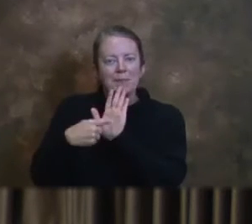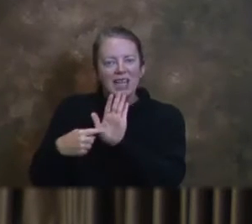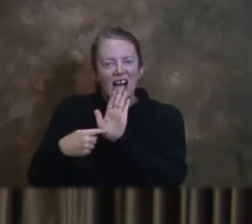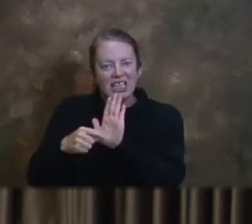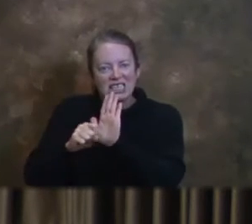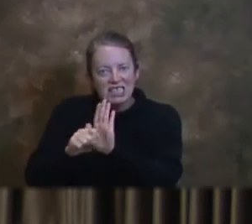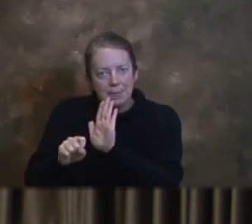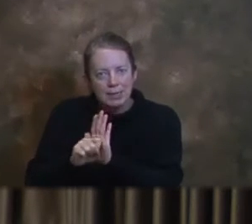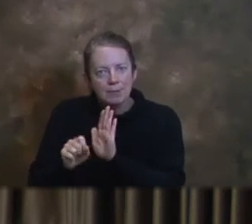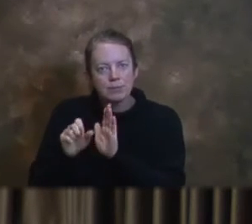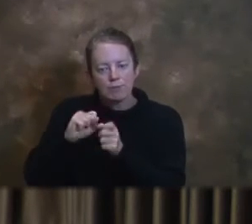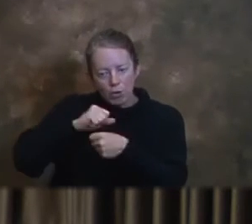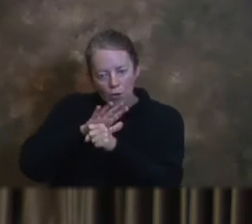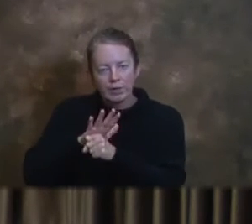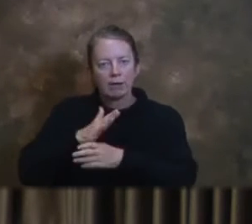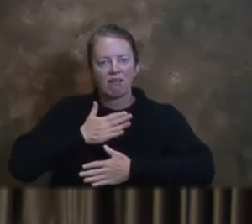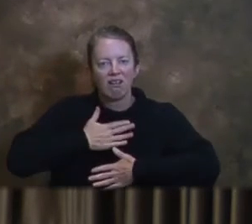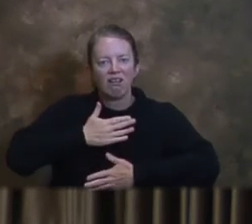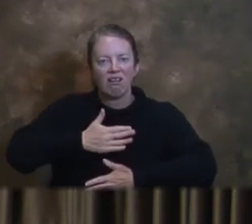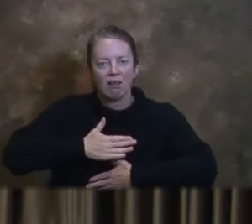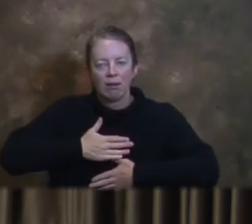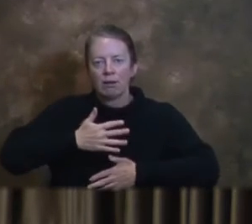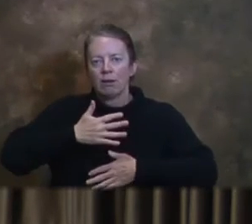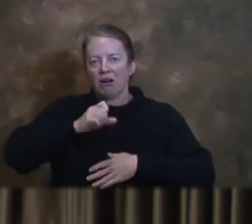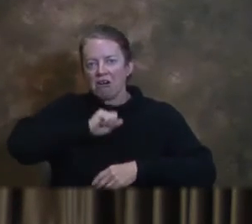course are upper respiratory illnesses, pneumonia, et cetera.